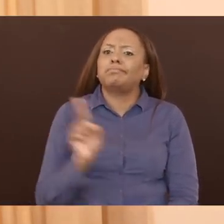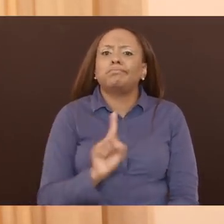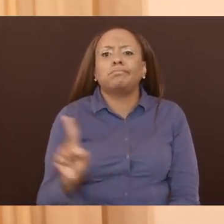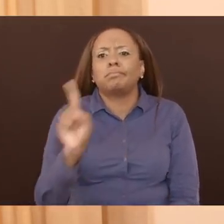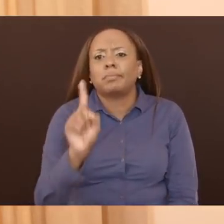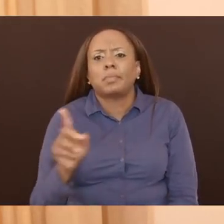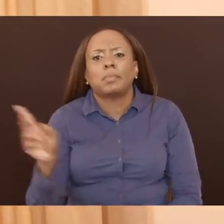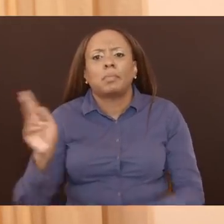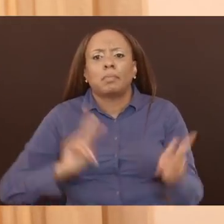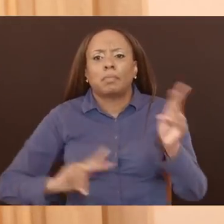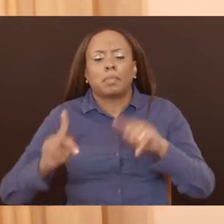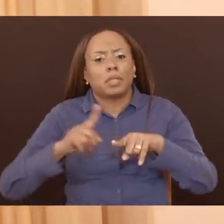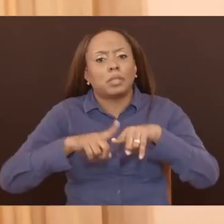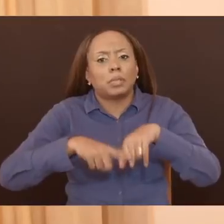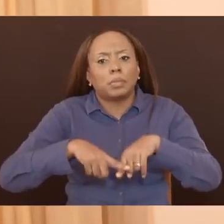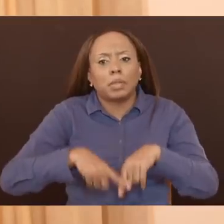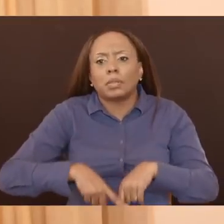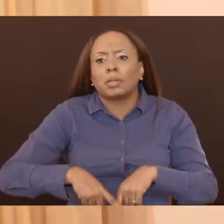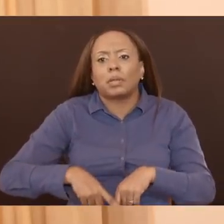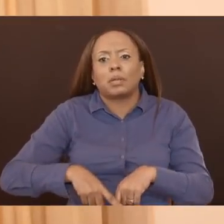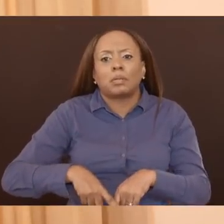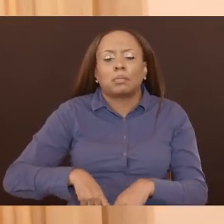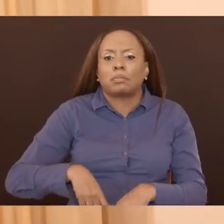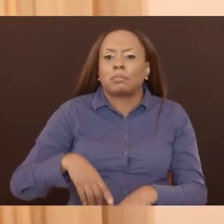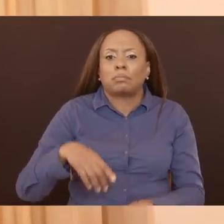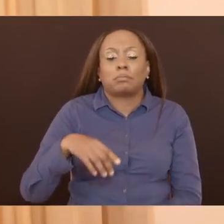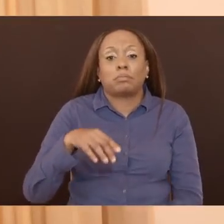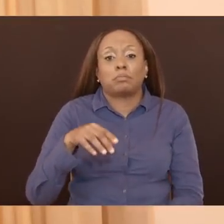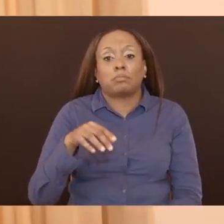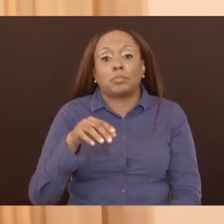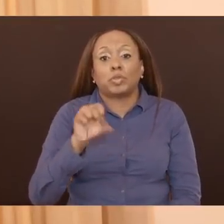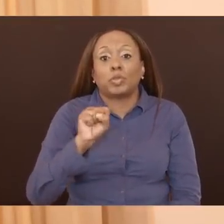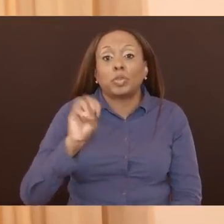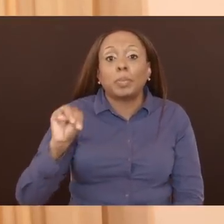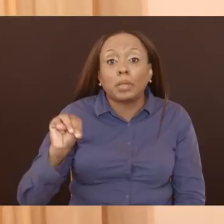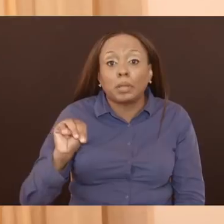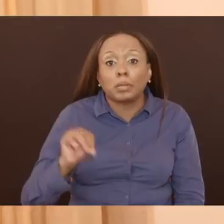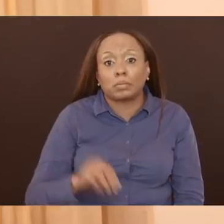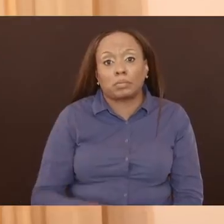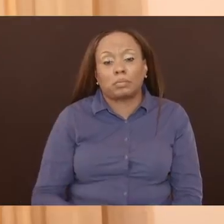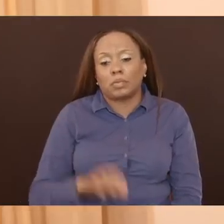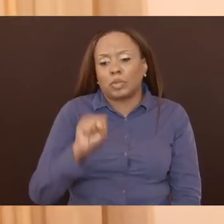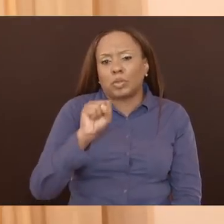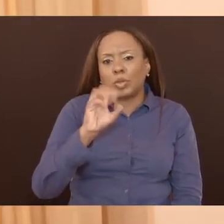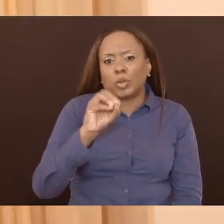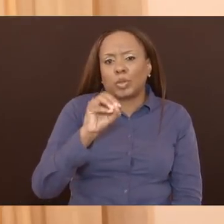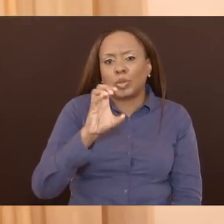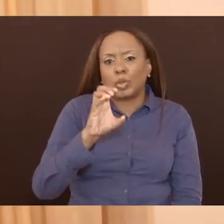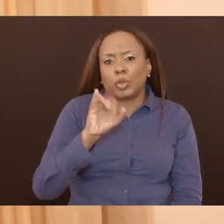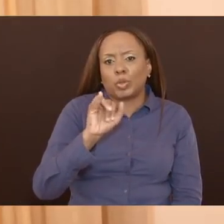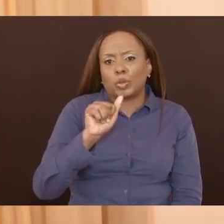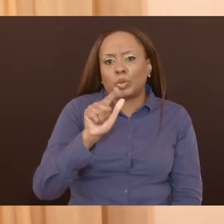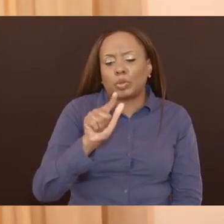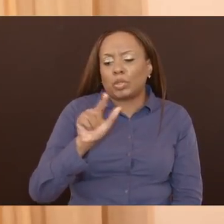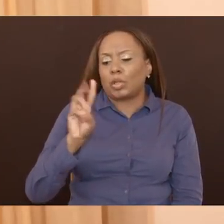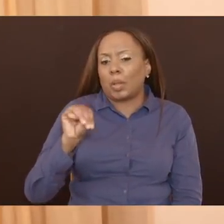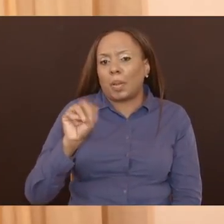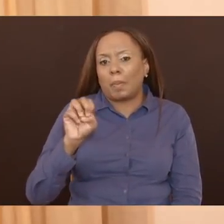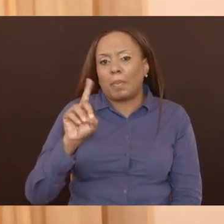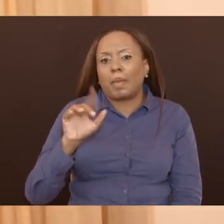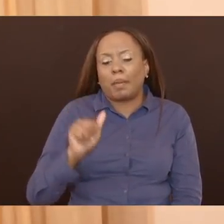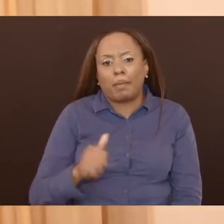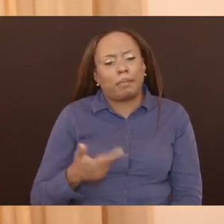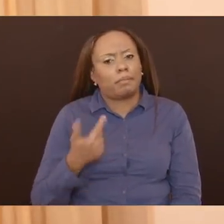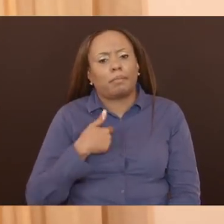on social media, as we know, to get their information. But from the very start of this thing, I've told us, and